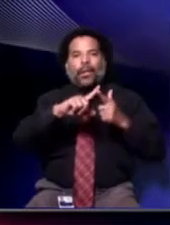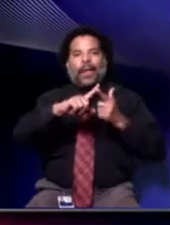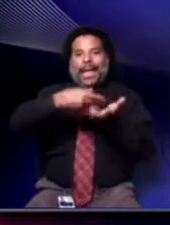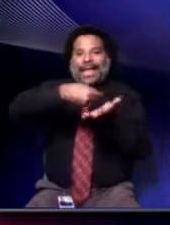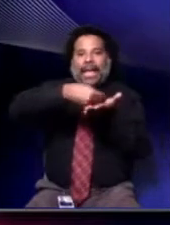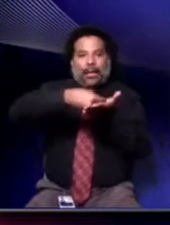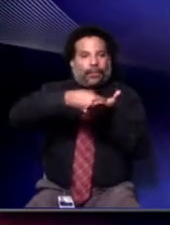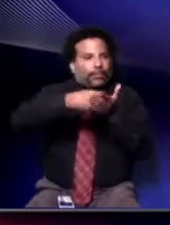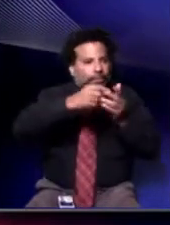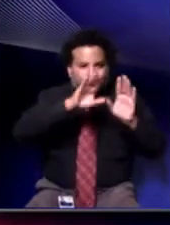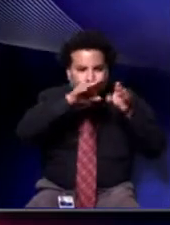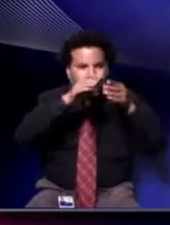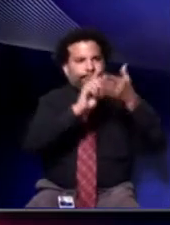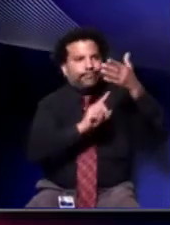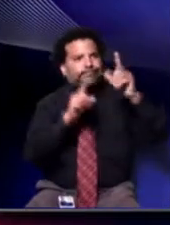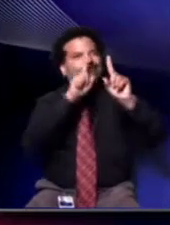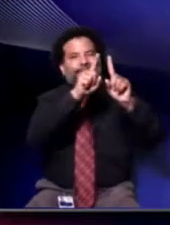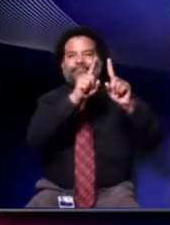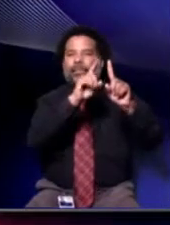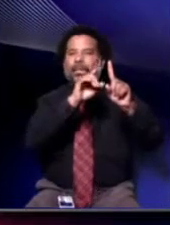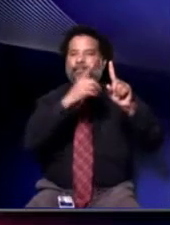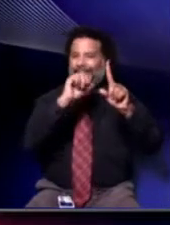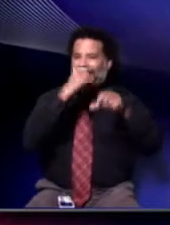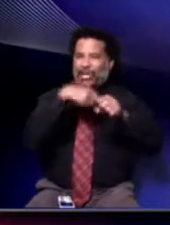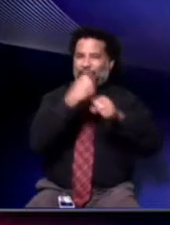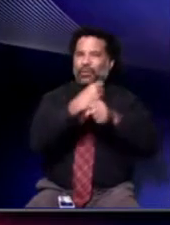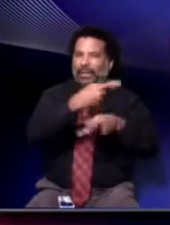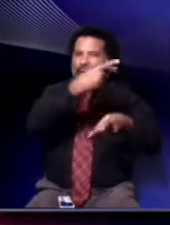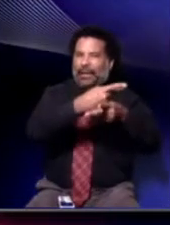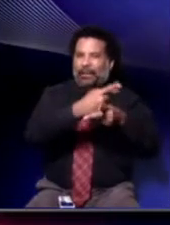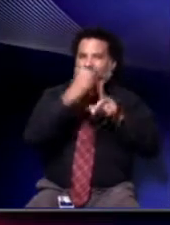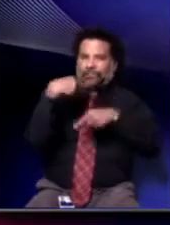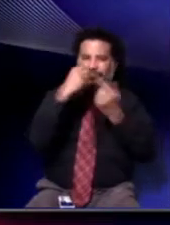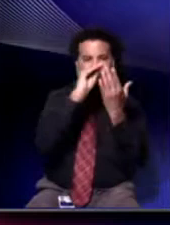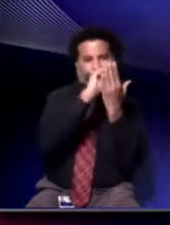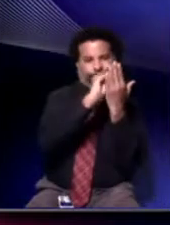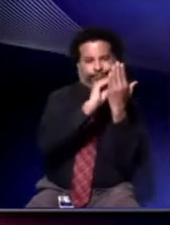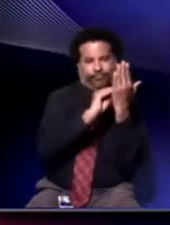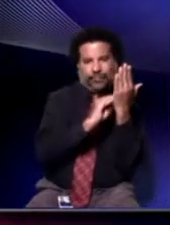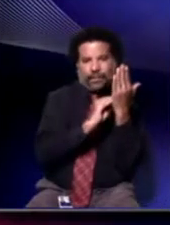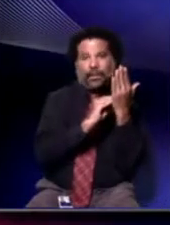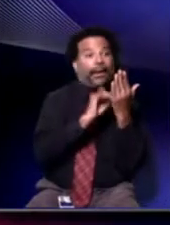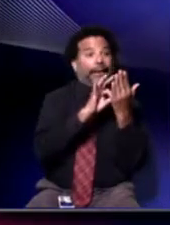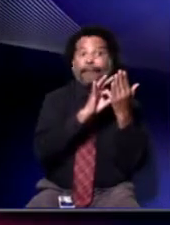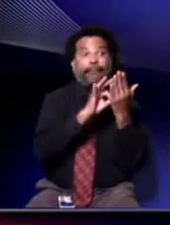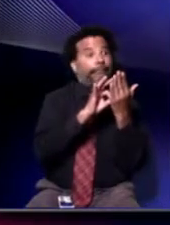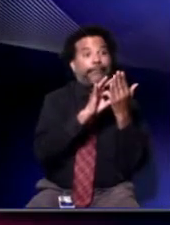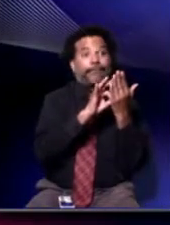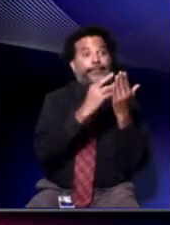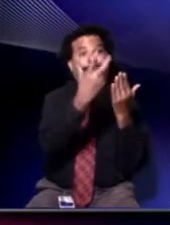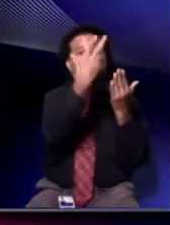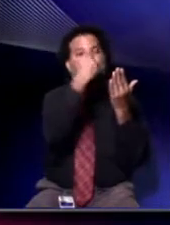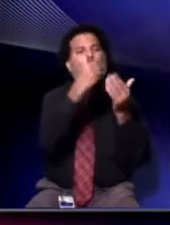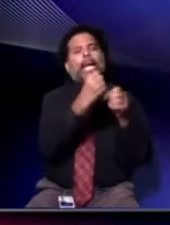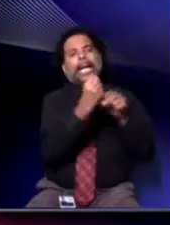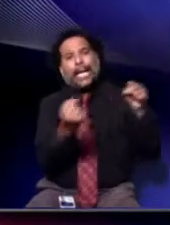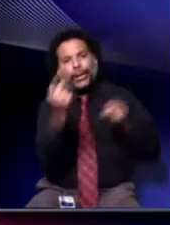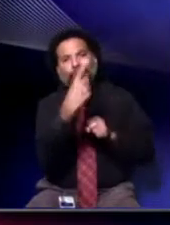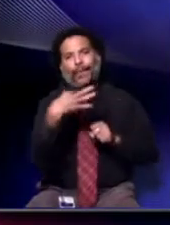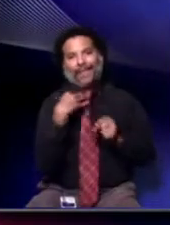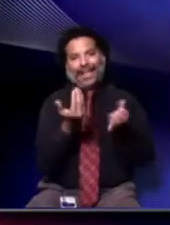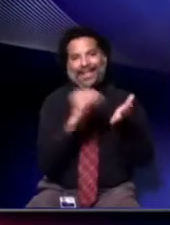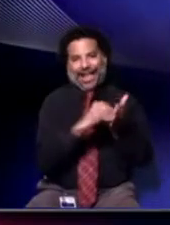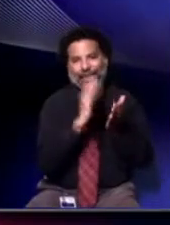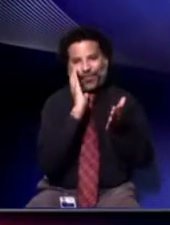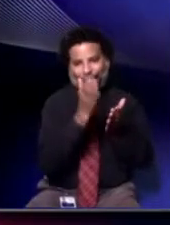last probably 10 years that we keep going. If we don't get it this year, we put it in for next year.